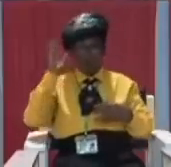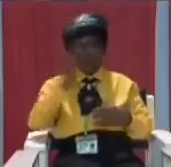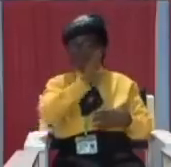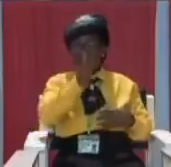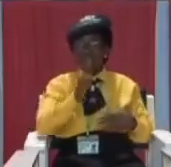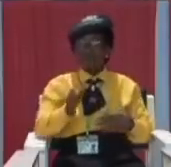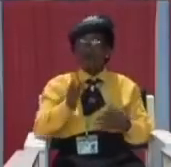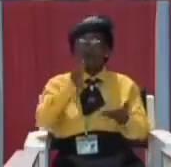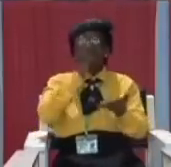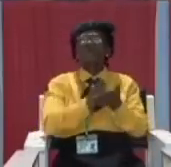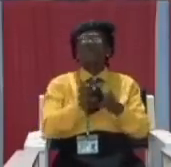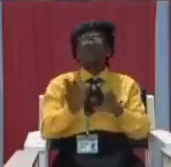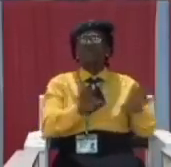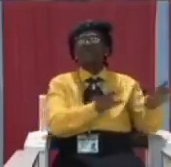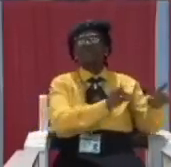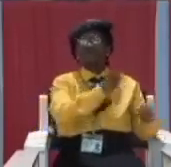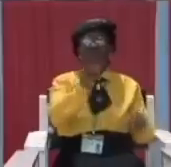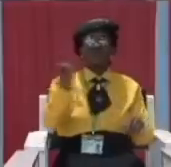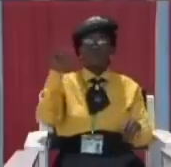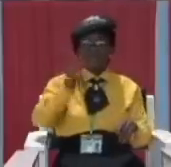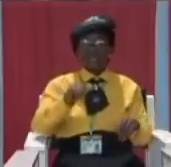So they had a problem.